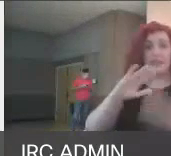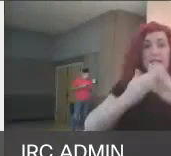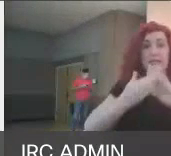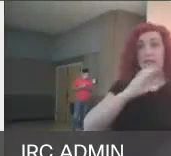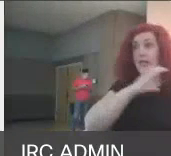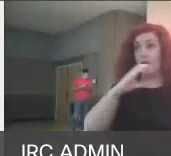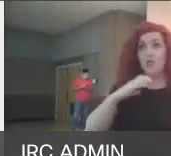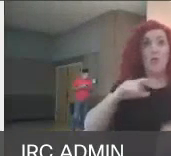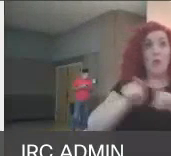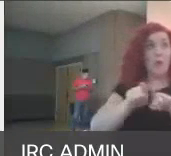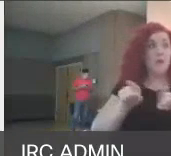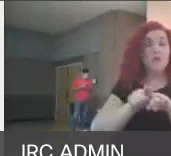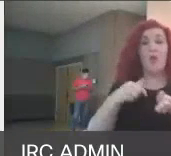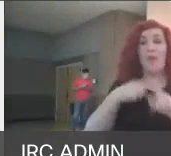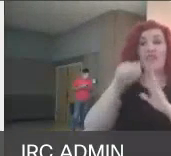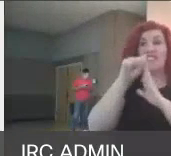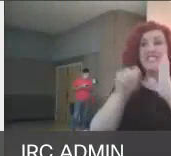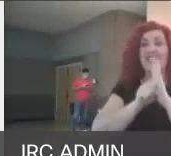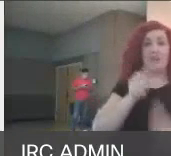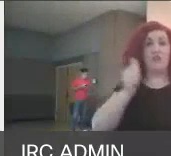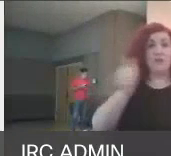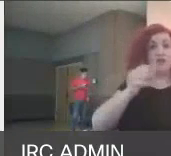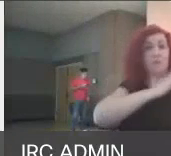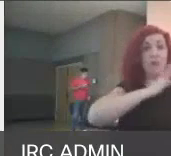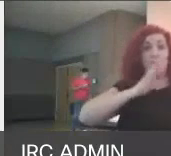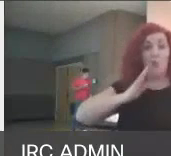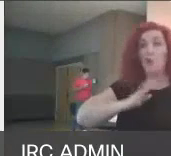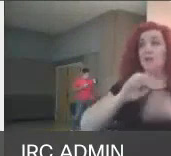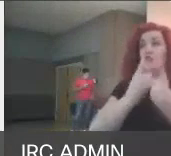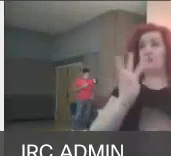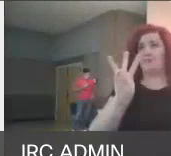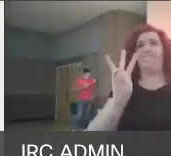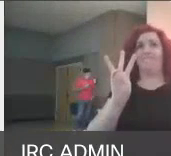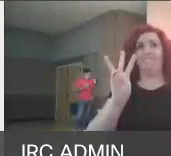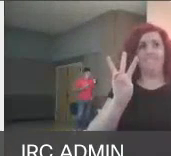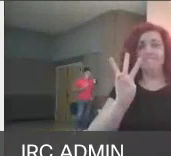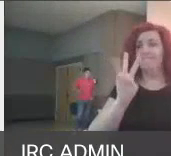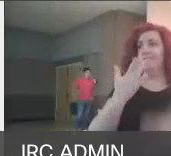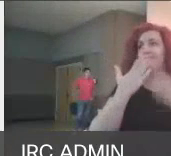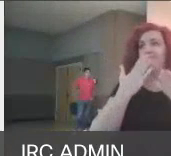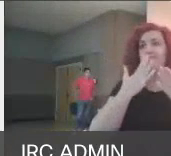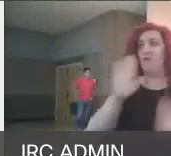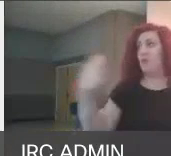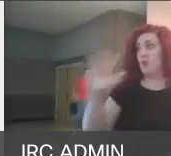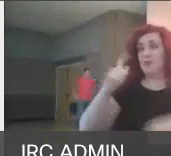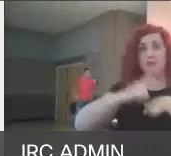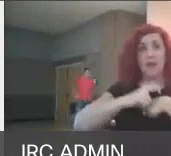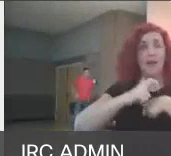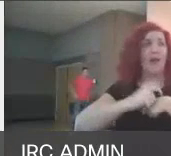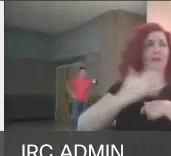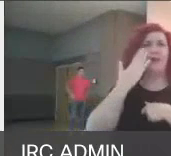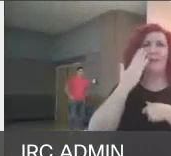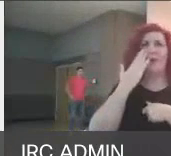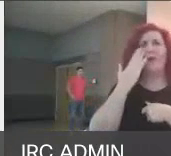the State Transportation Board, District 6. Thank you for your time. I know it's